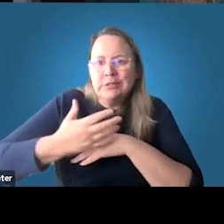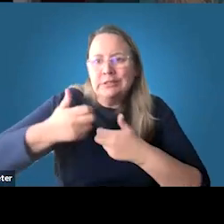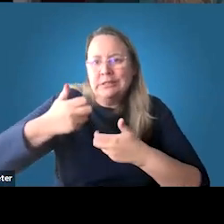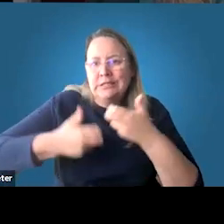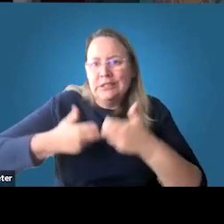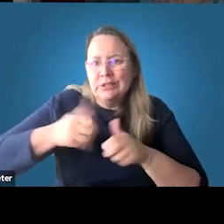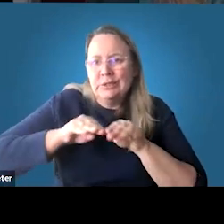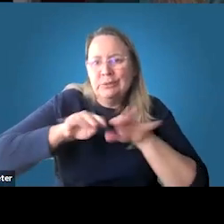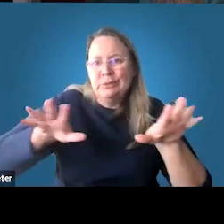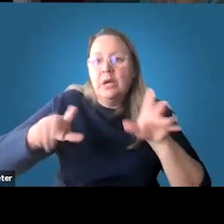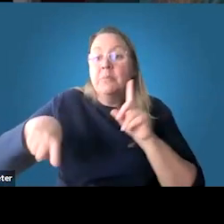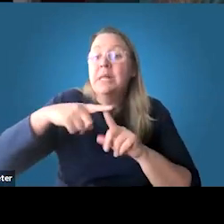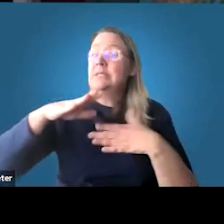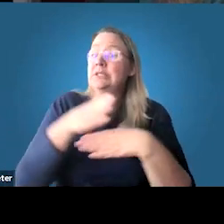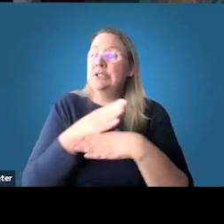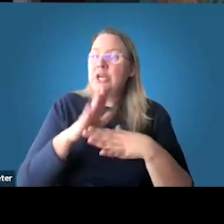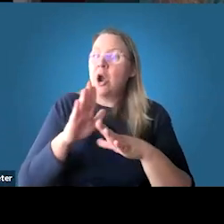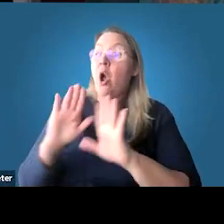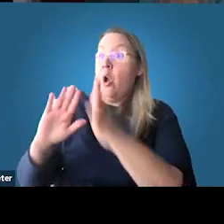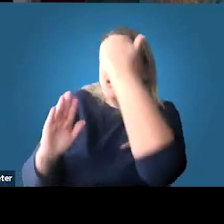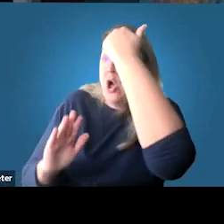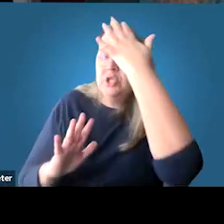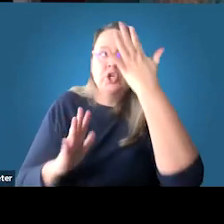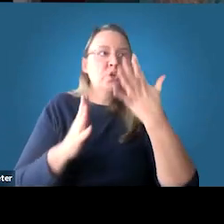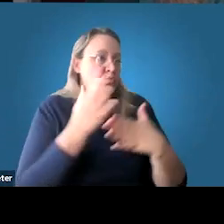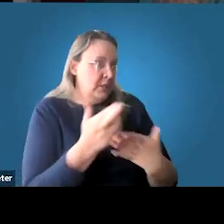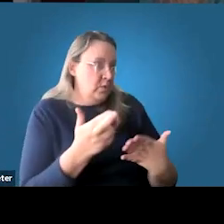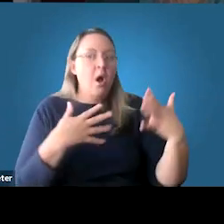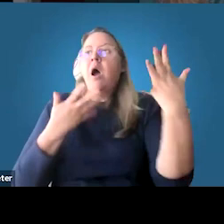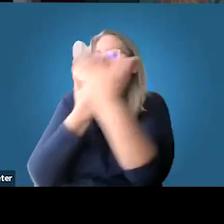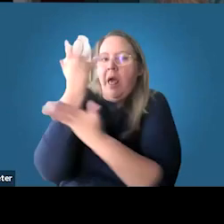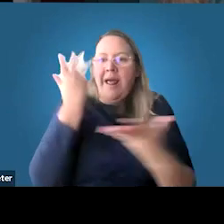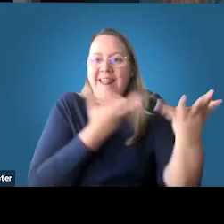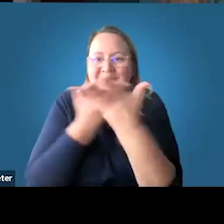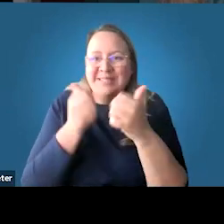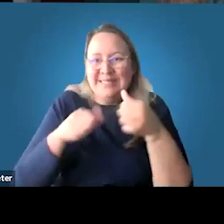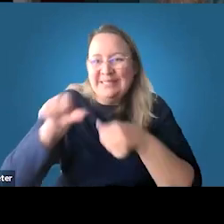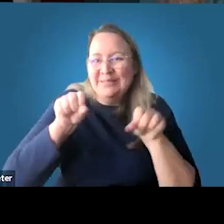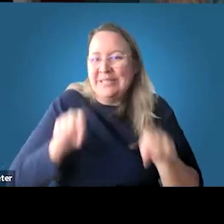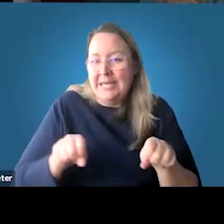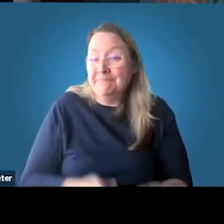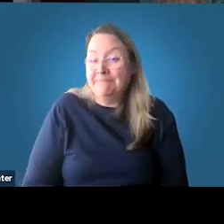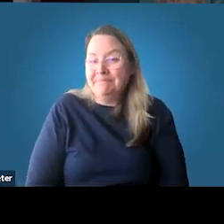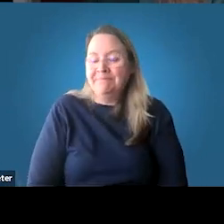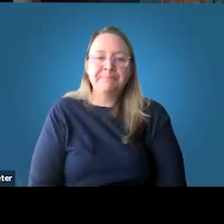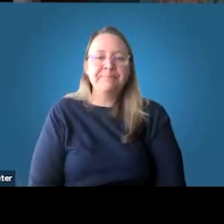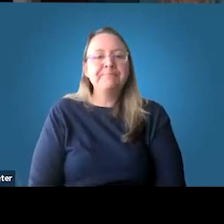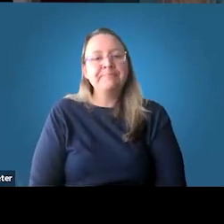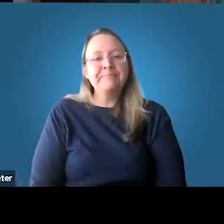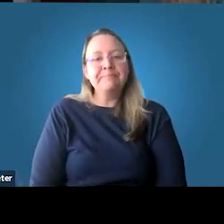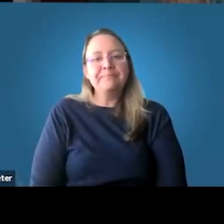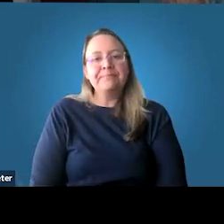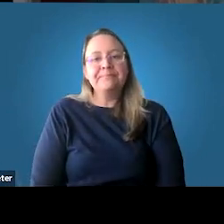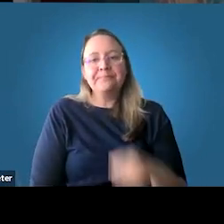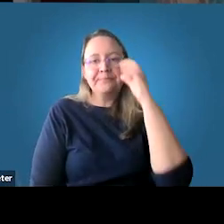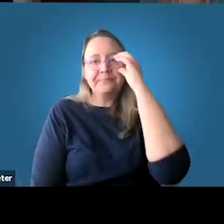organization, and even share knowledge and resources with each other. So let's take a quick look at each of those. In an era